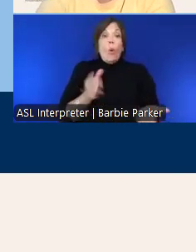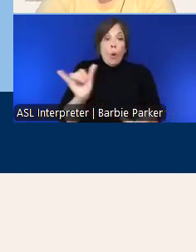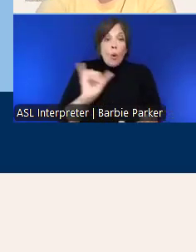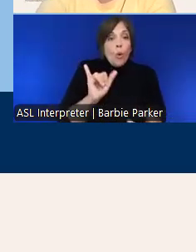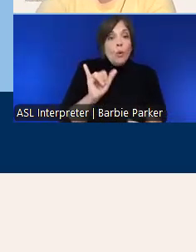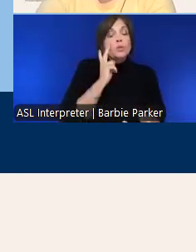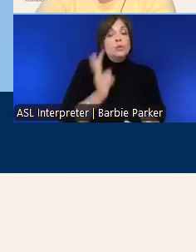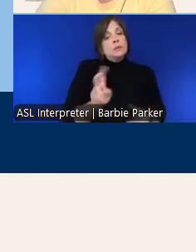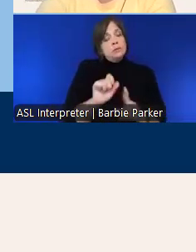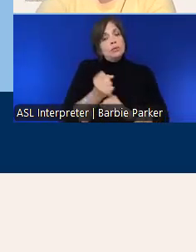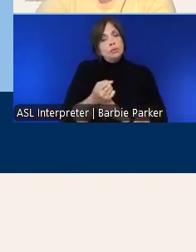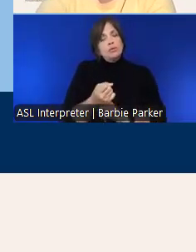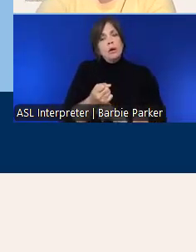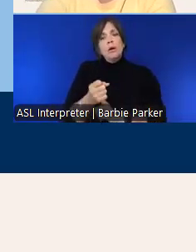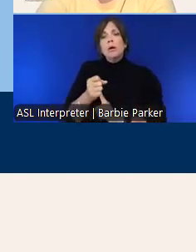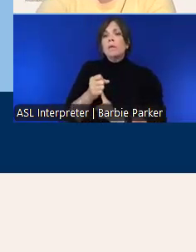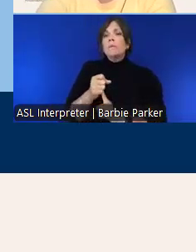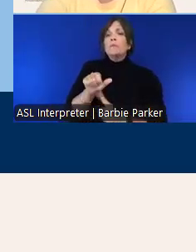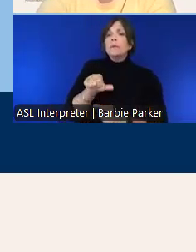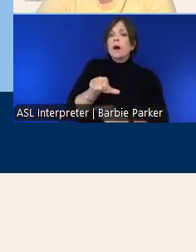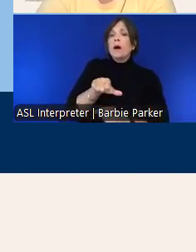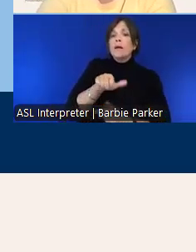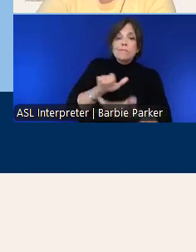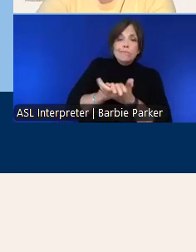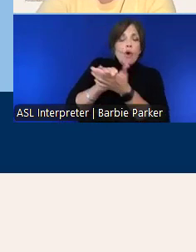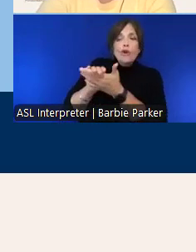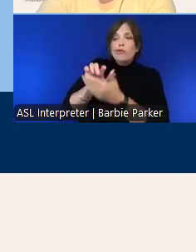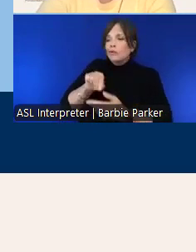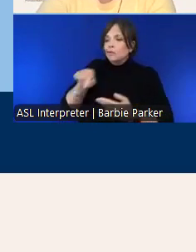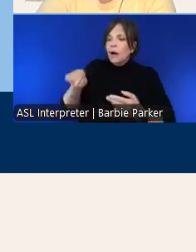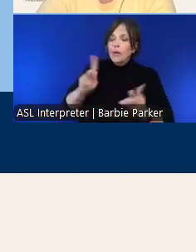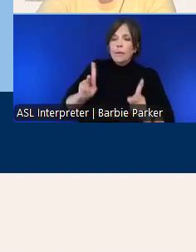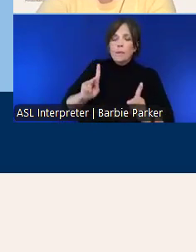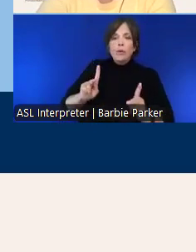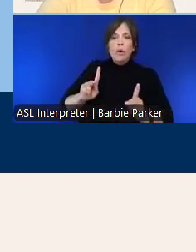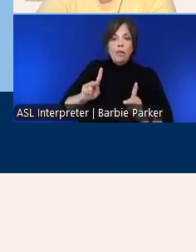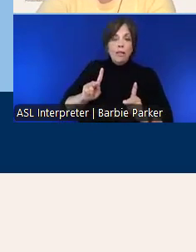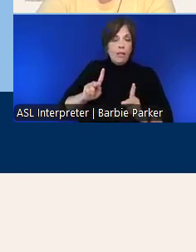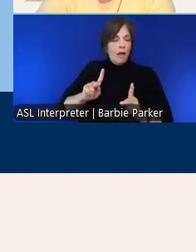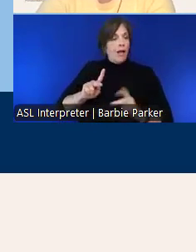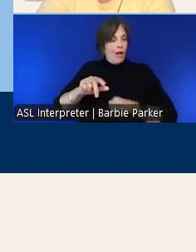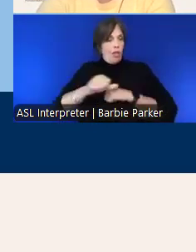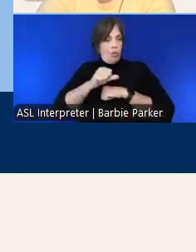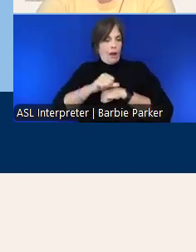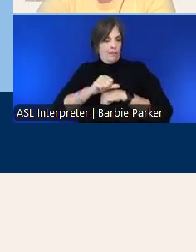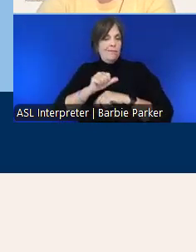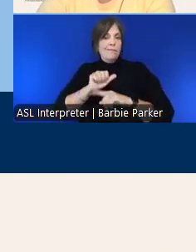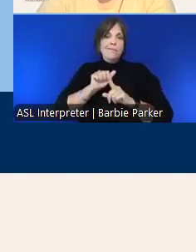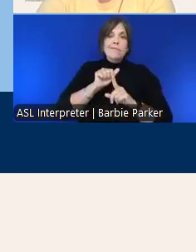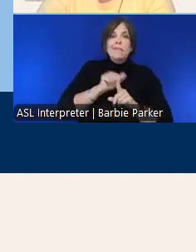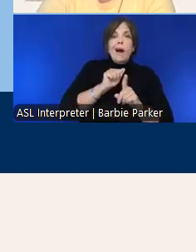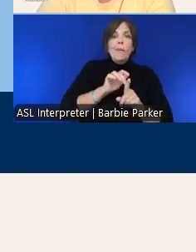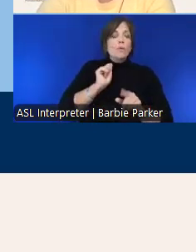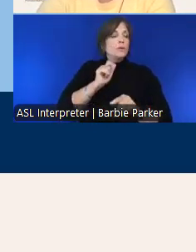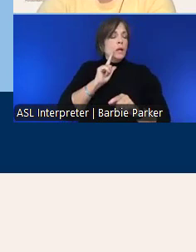other individuals who perpetrate abuse threaten to share explicit pictures if they do not agree to marriage or